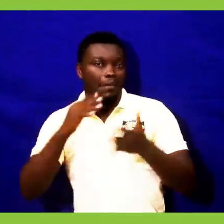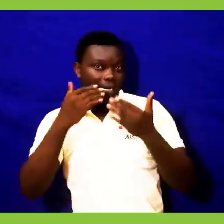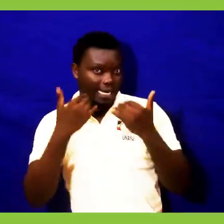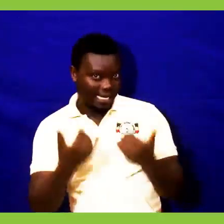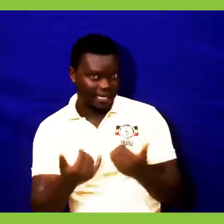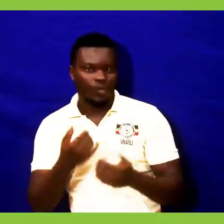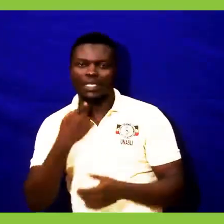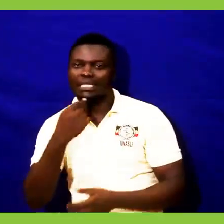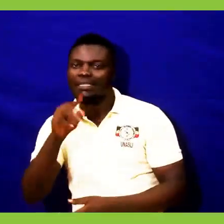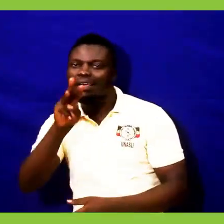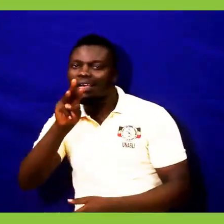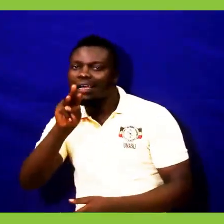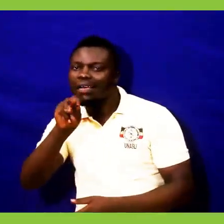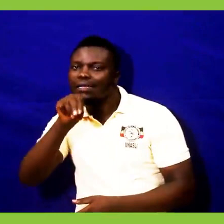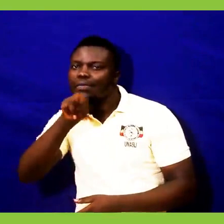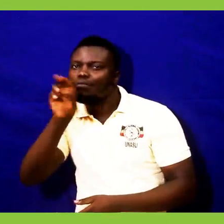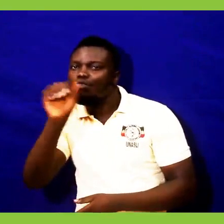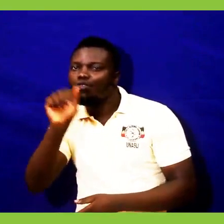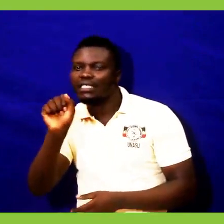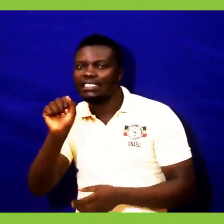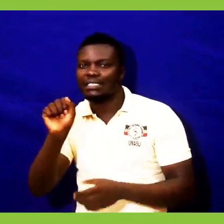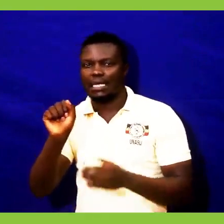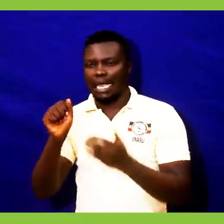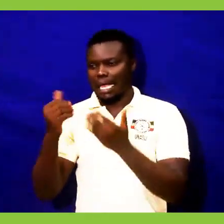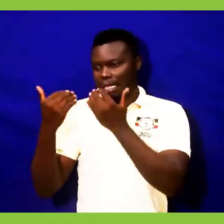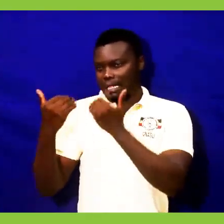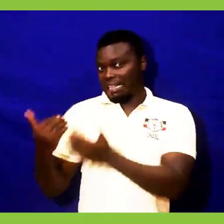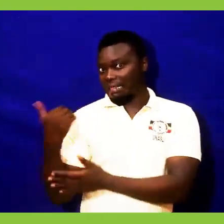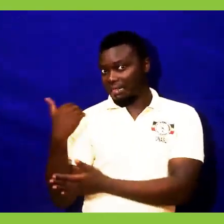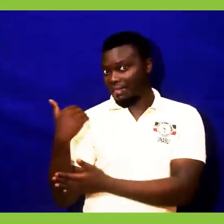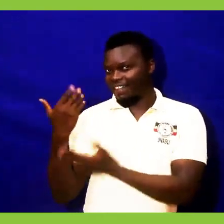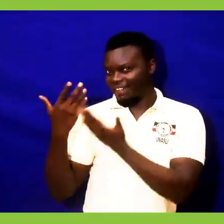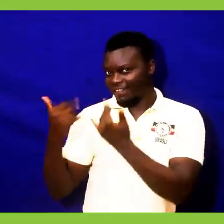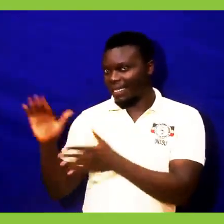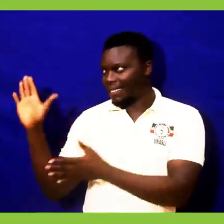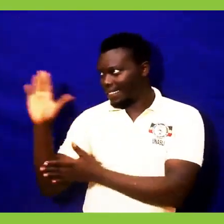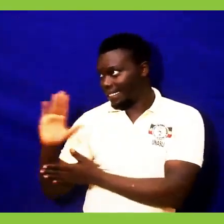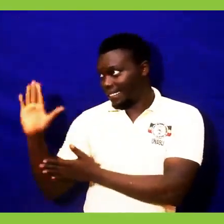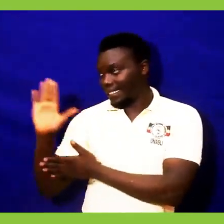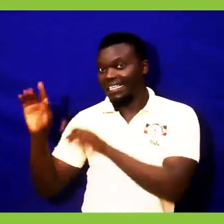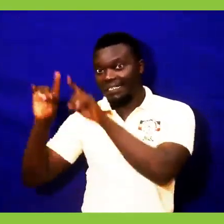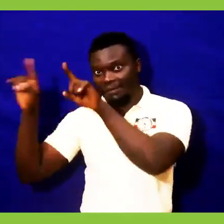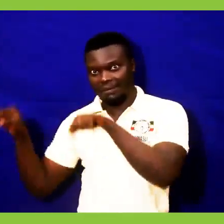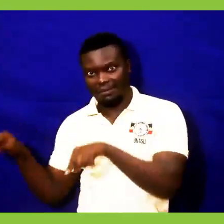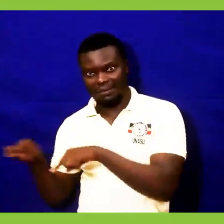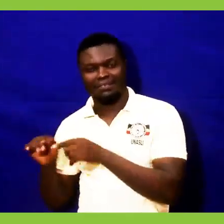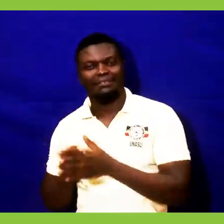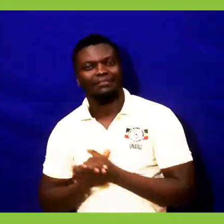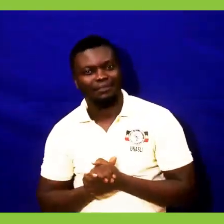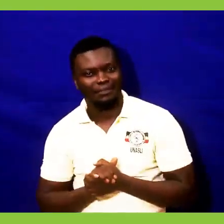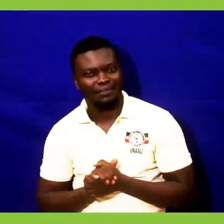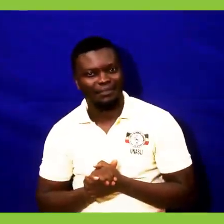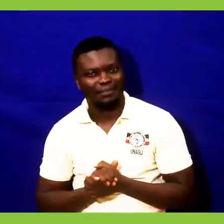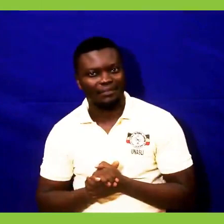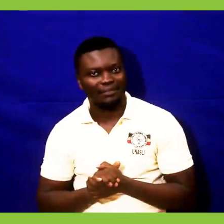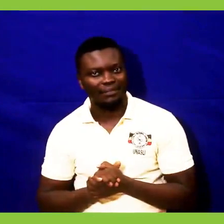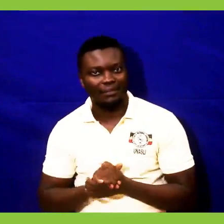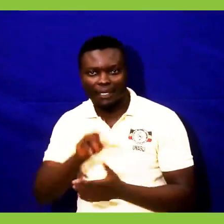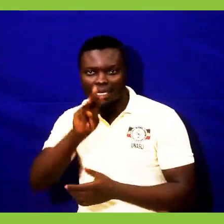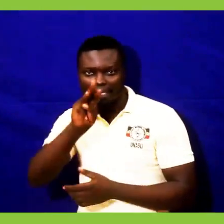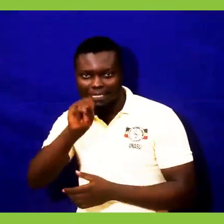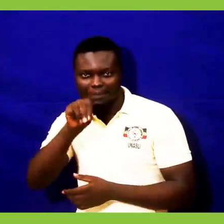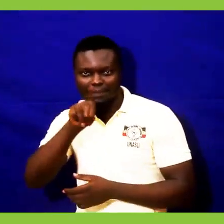say, Musa has just cleaned the blackboard.